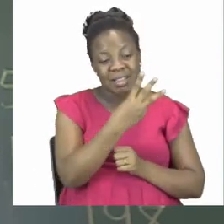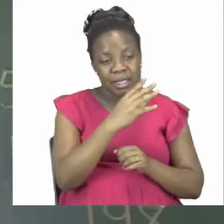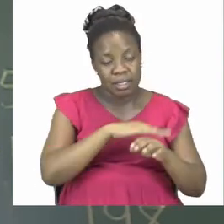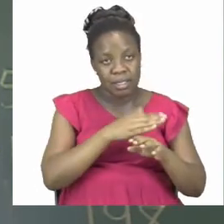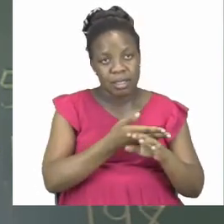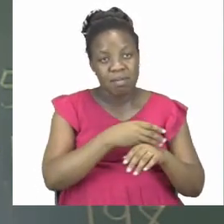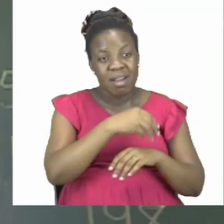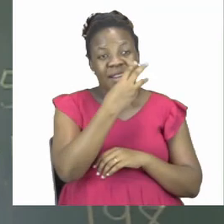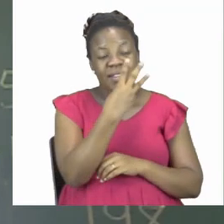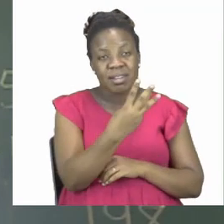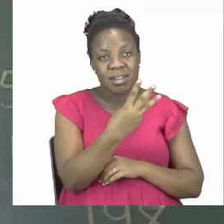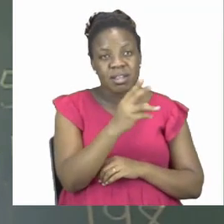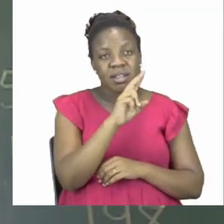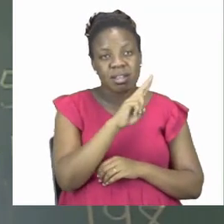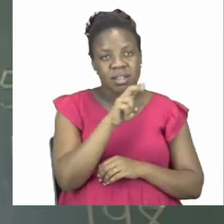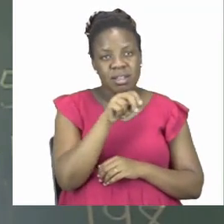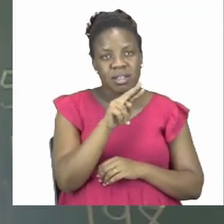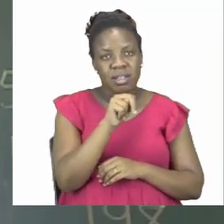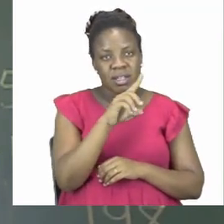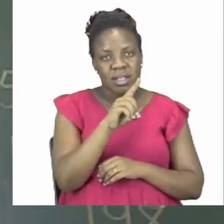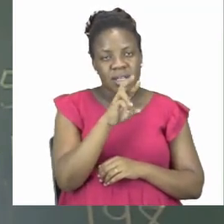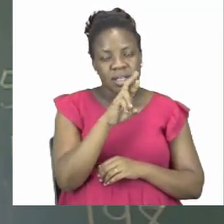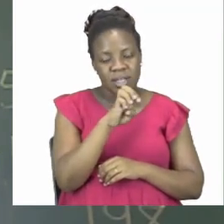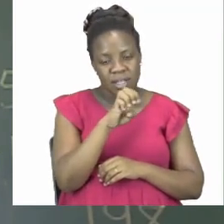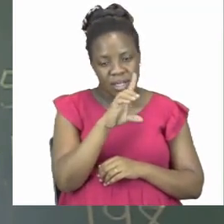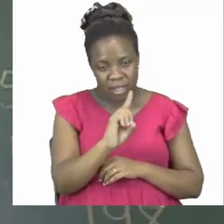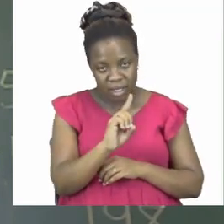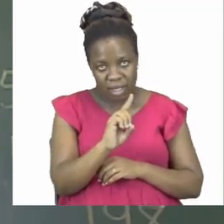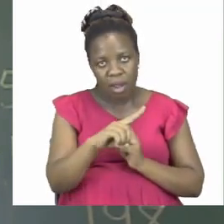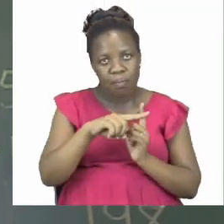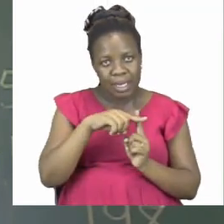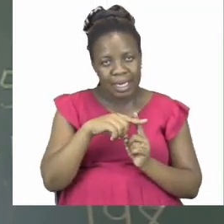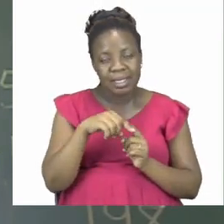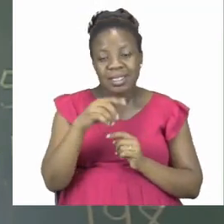next one is 70.